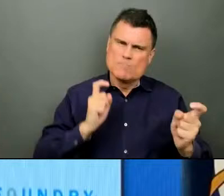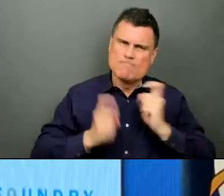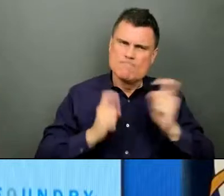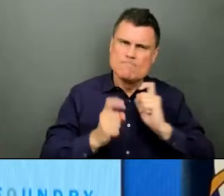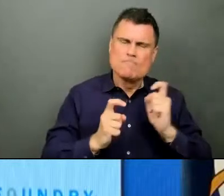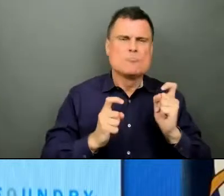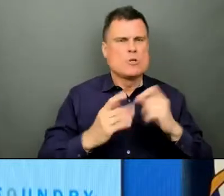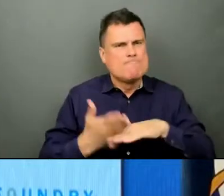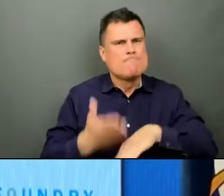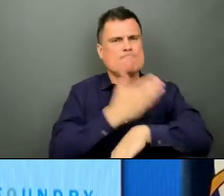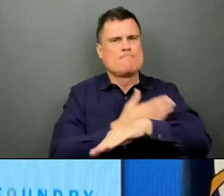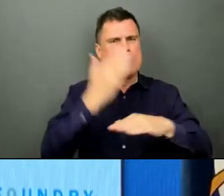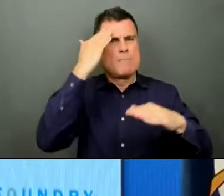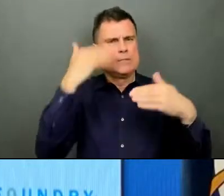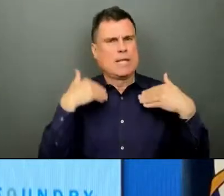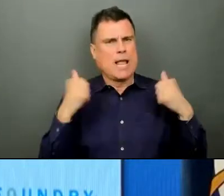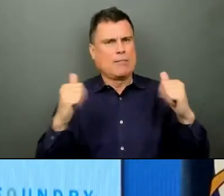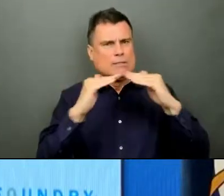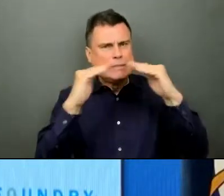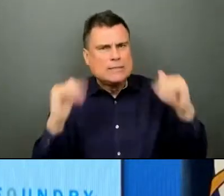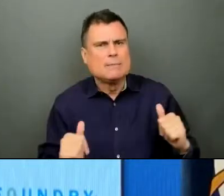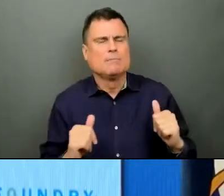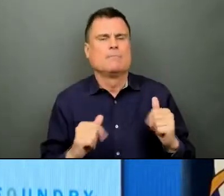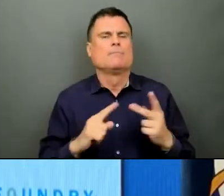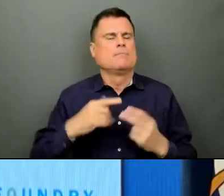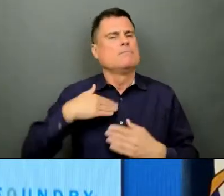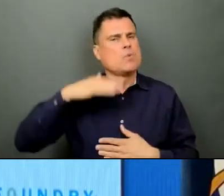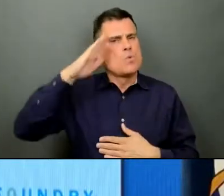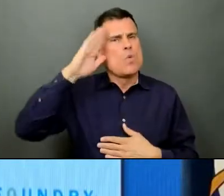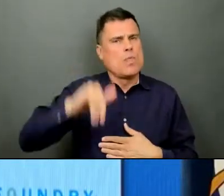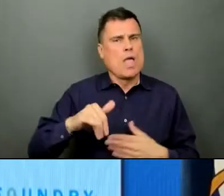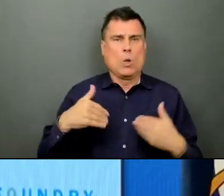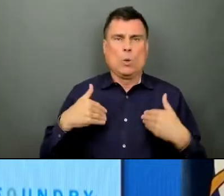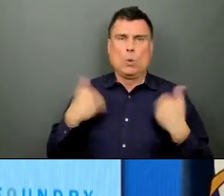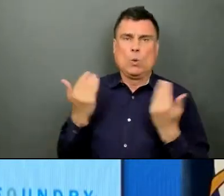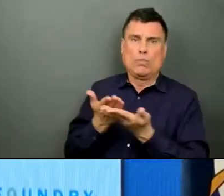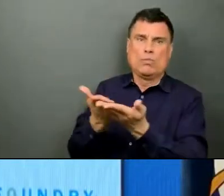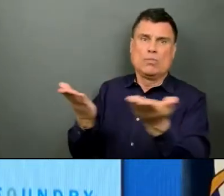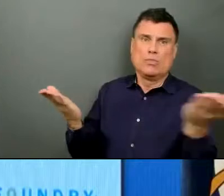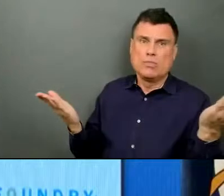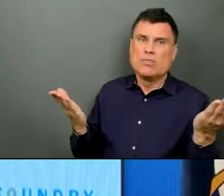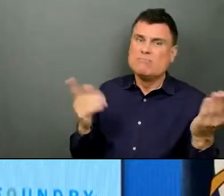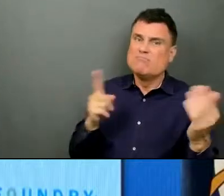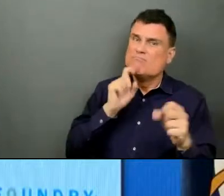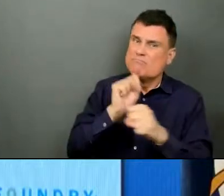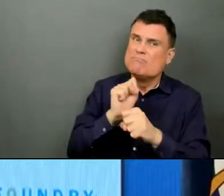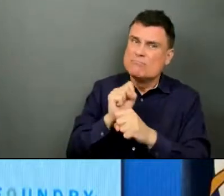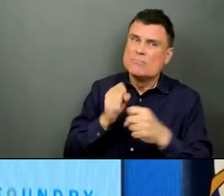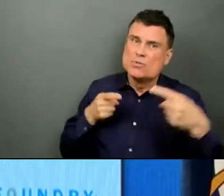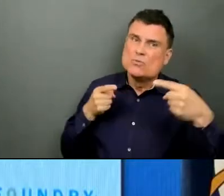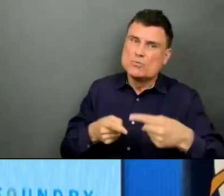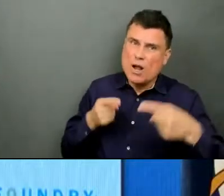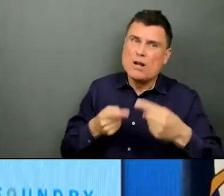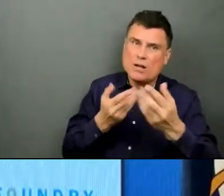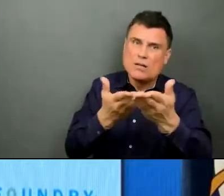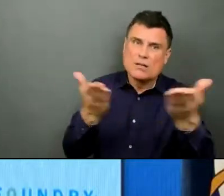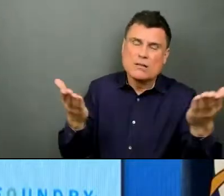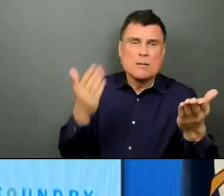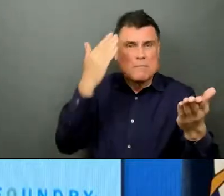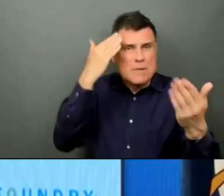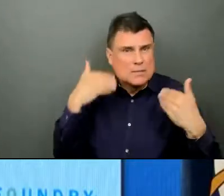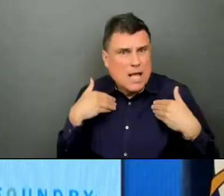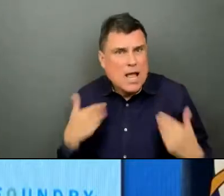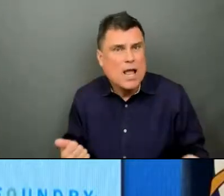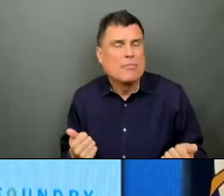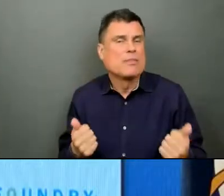can access. We know young people are struggling with mental health, and we have responded to that with new, for example,